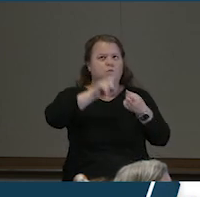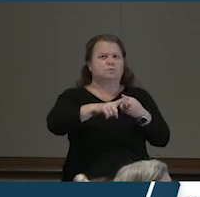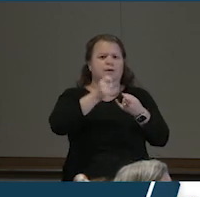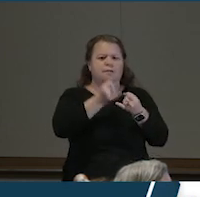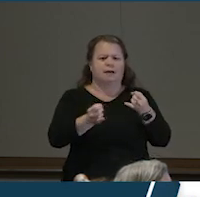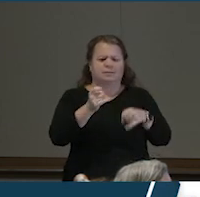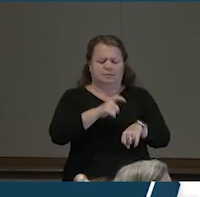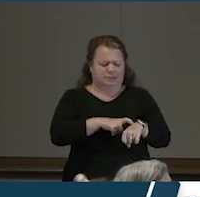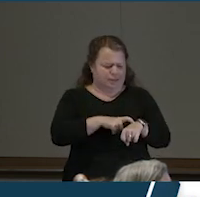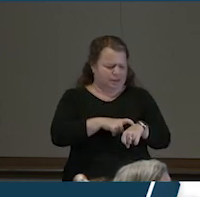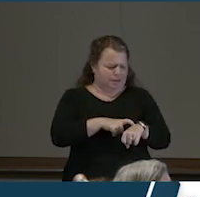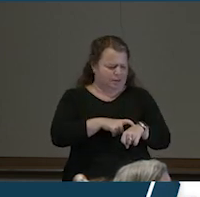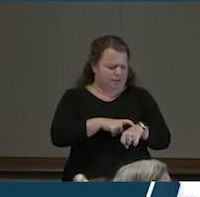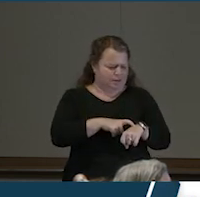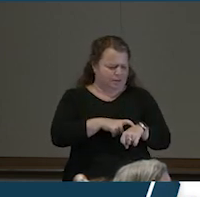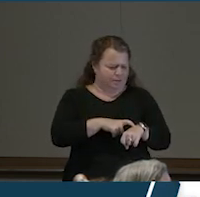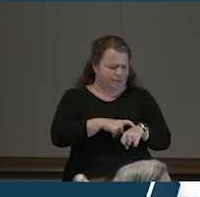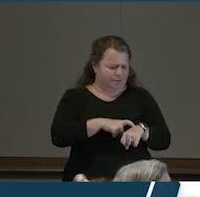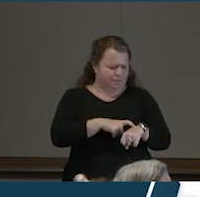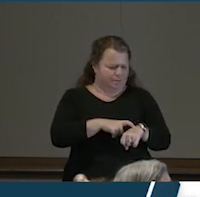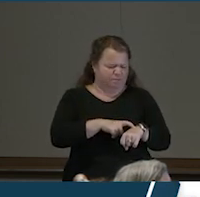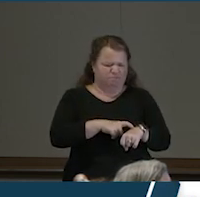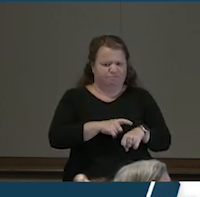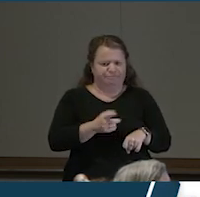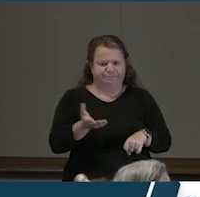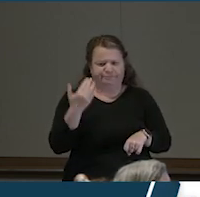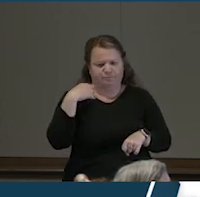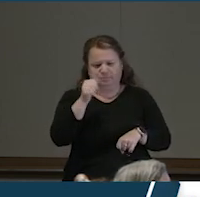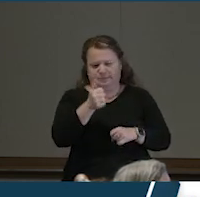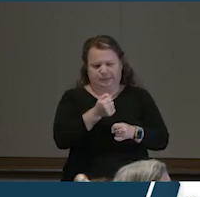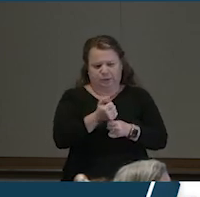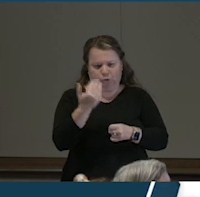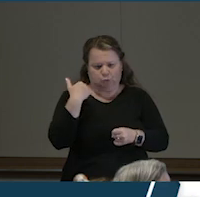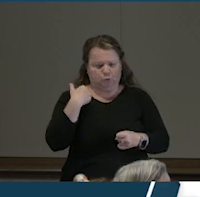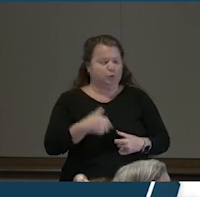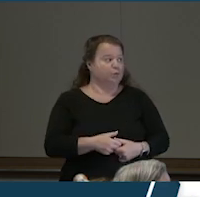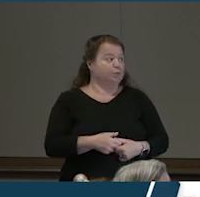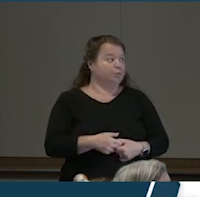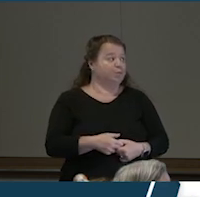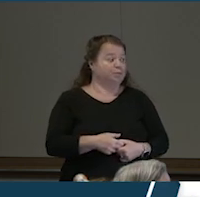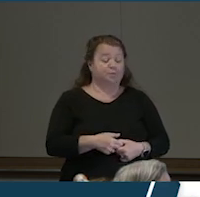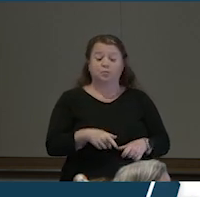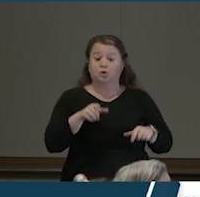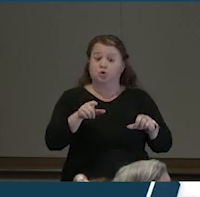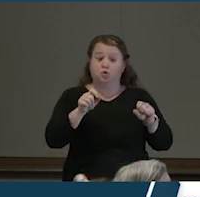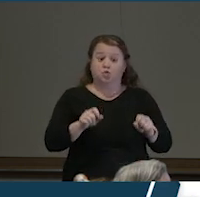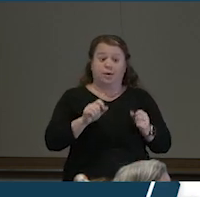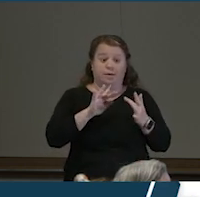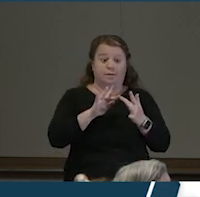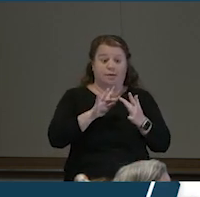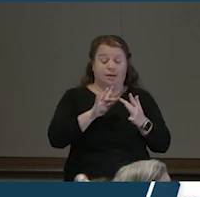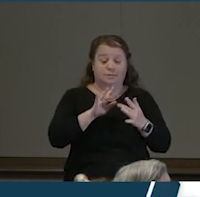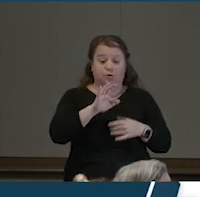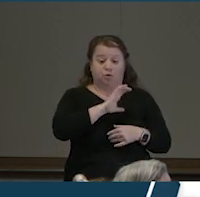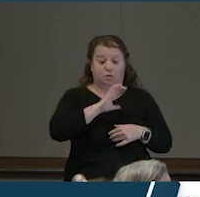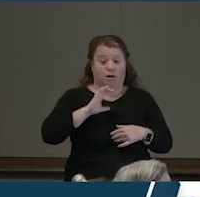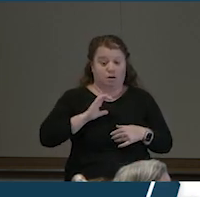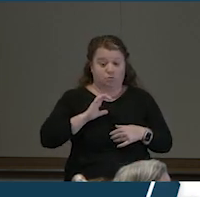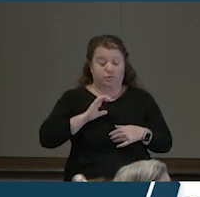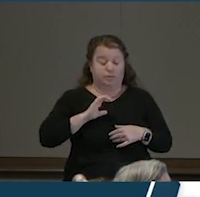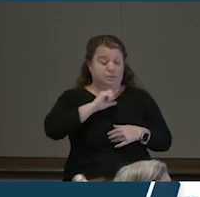probably when we did this was probably about 10 years ago. You can contact your legislator, your Congress member,